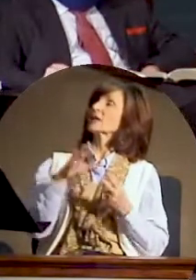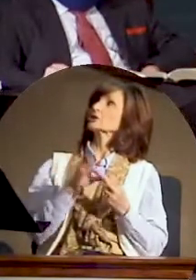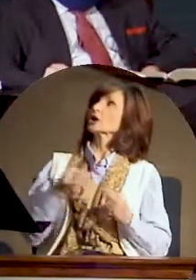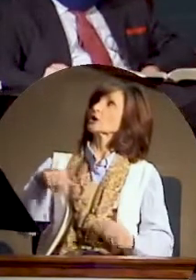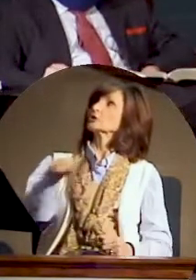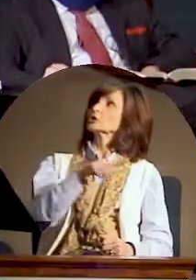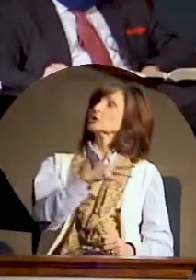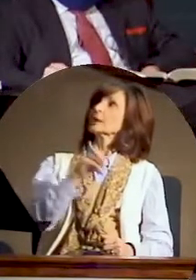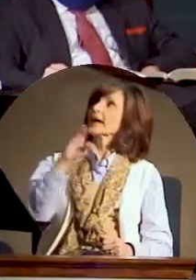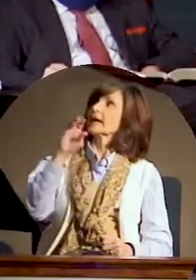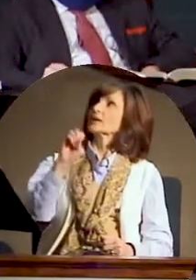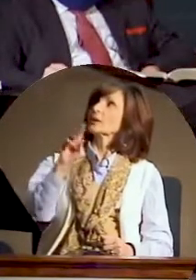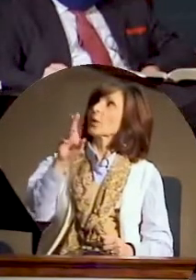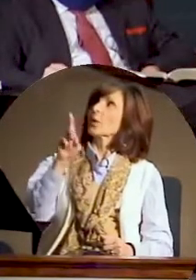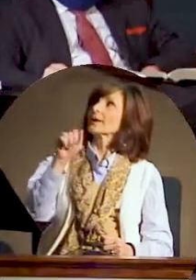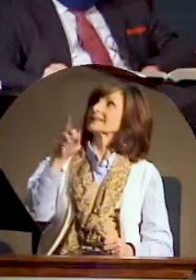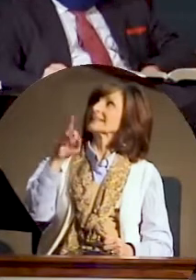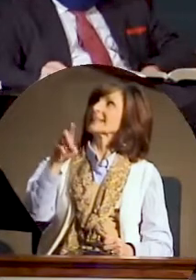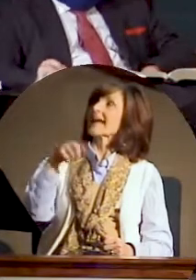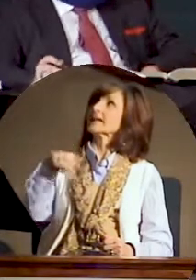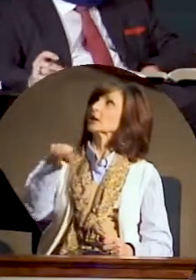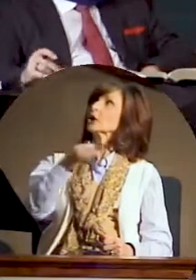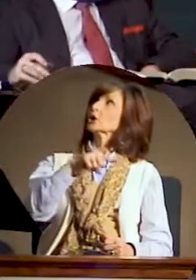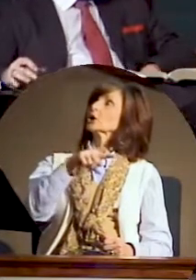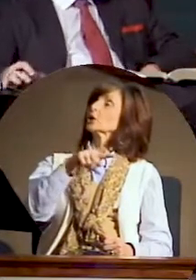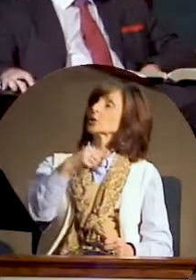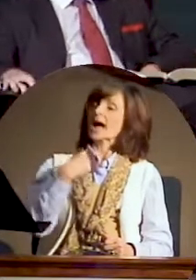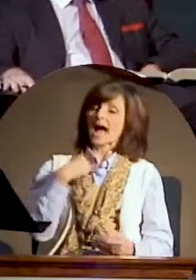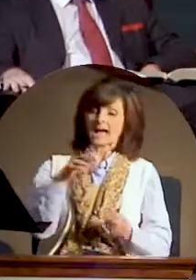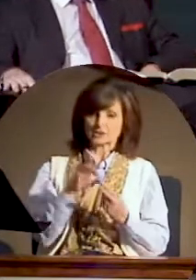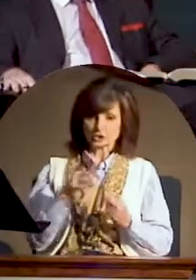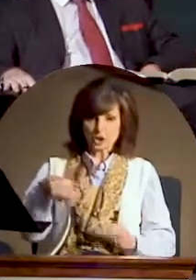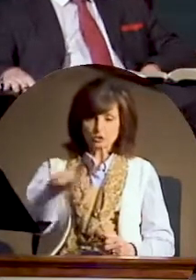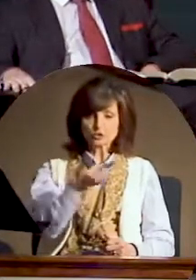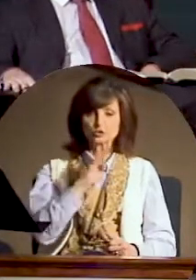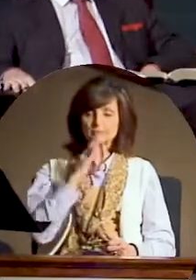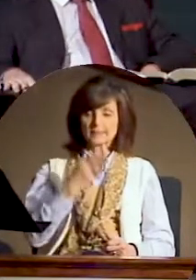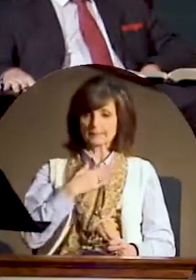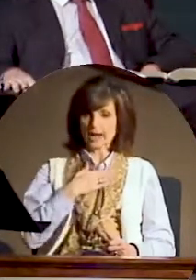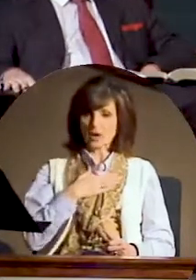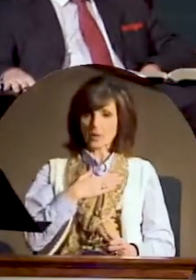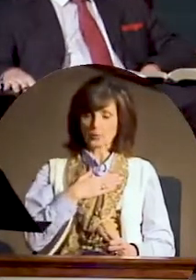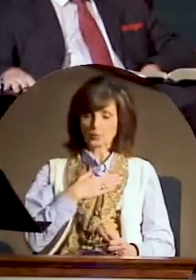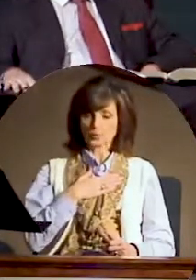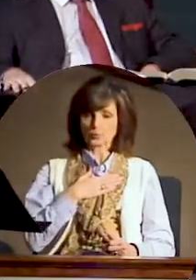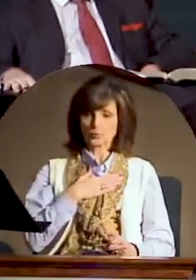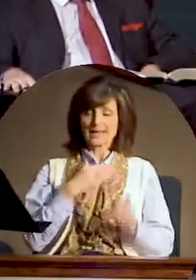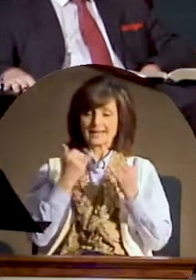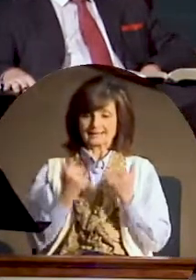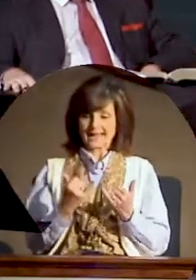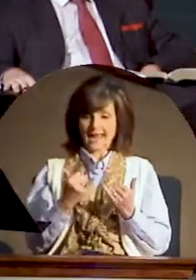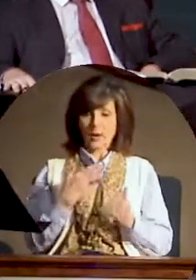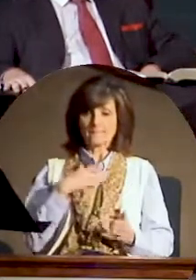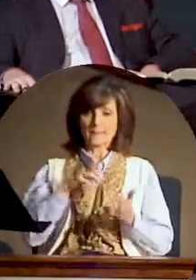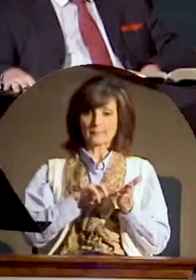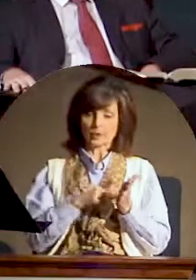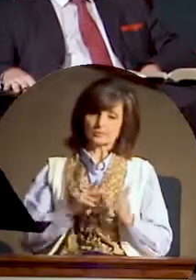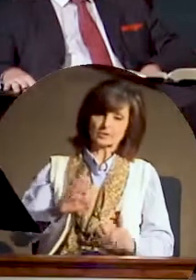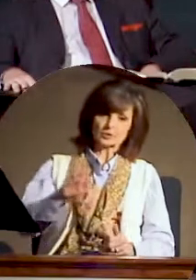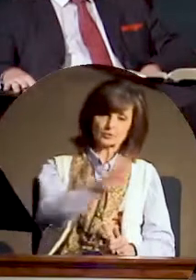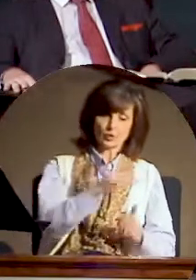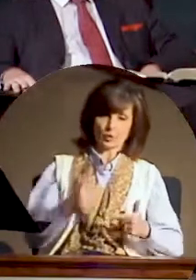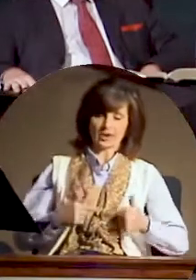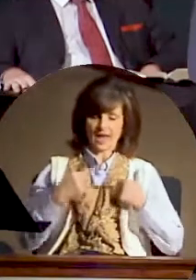I have ordained you. God said, I chose you to be my very own. And now my purpose for your life,